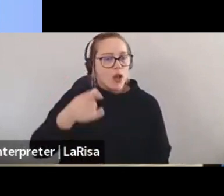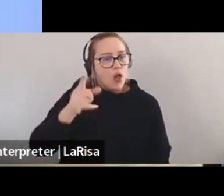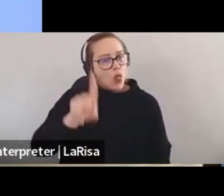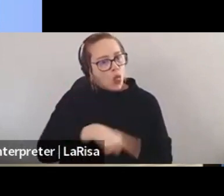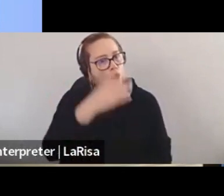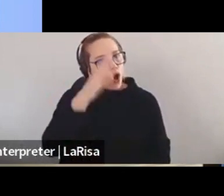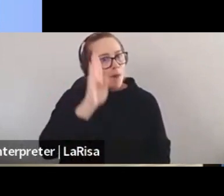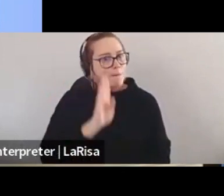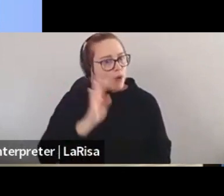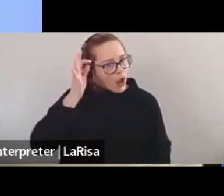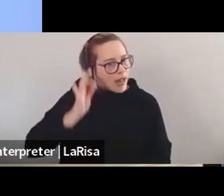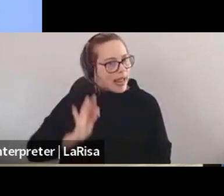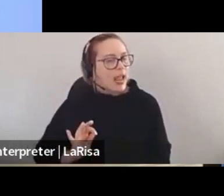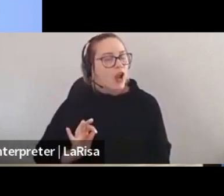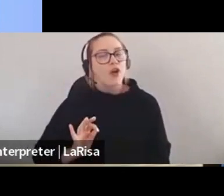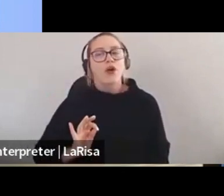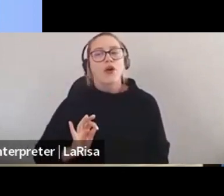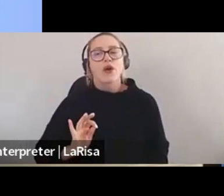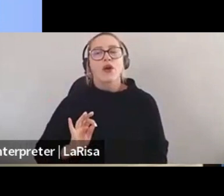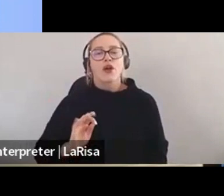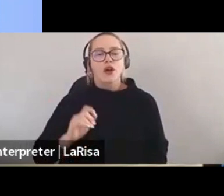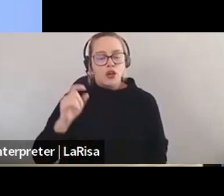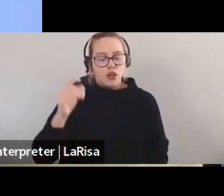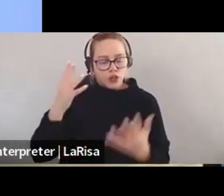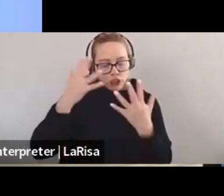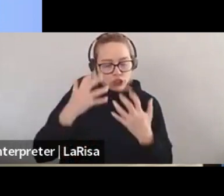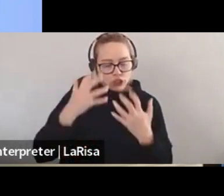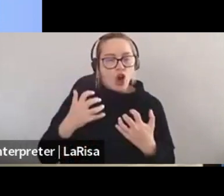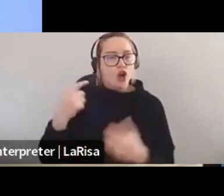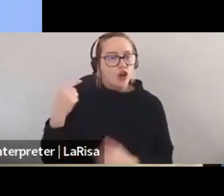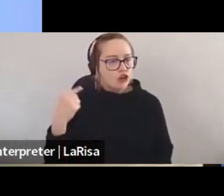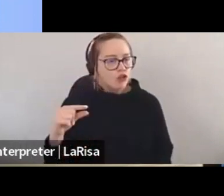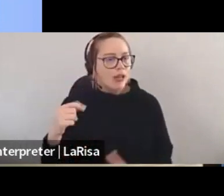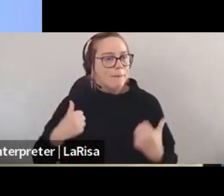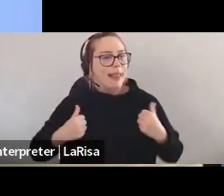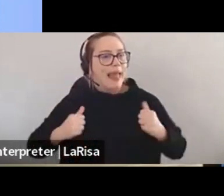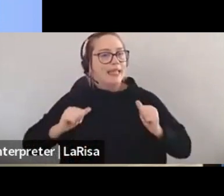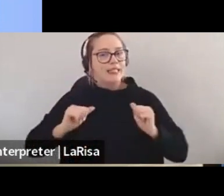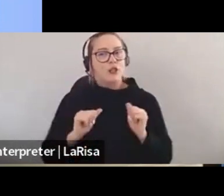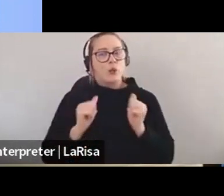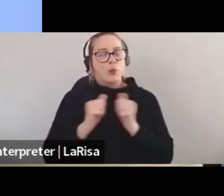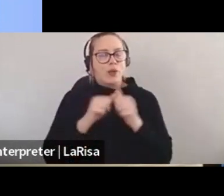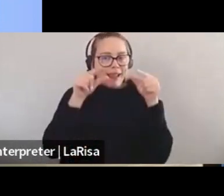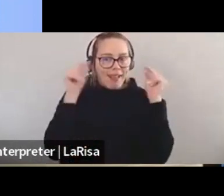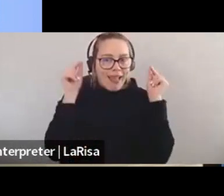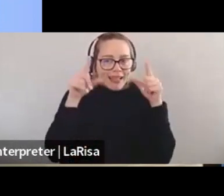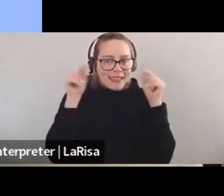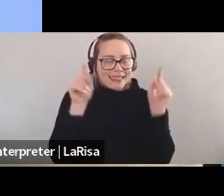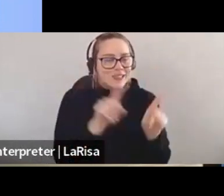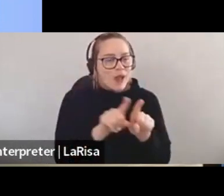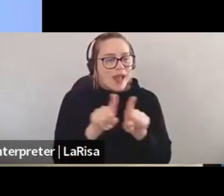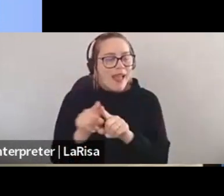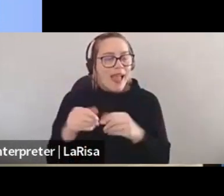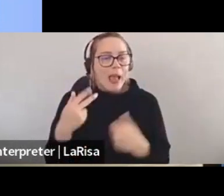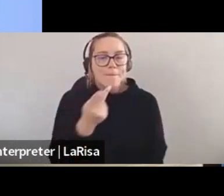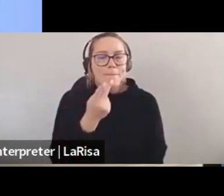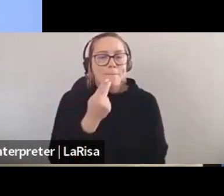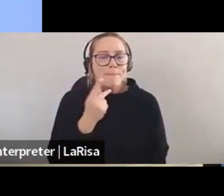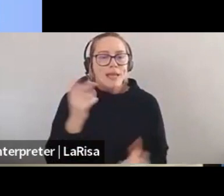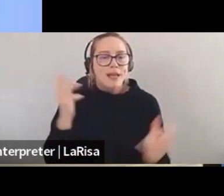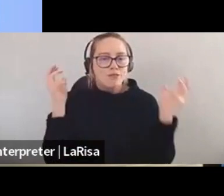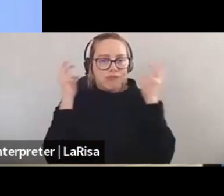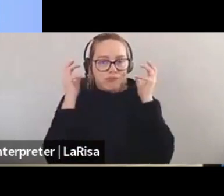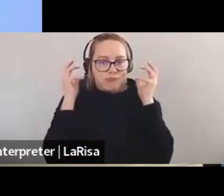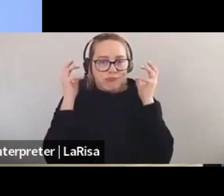white woman in her mid-30s. I have long brown hair that goes past my shoulders. I'm wearing a dark green blazer. I